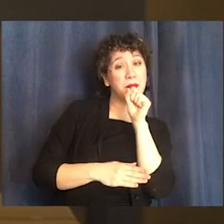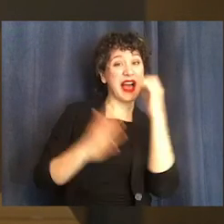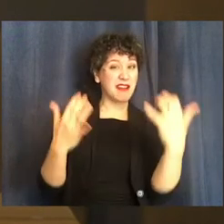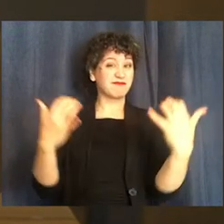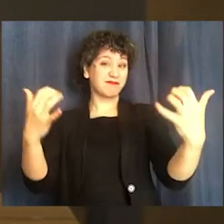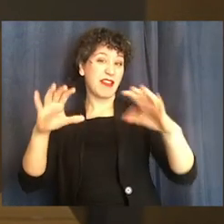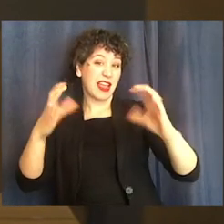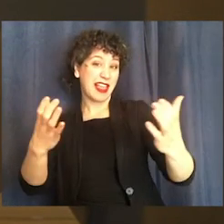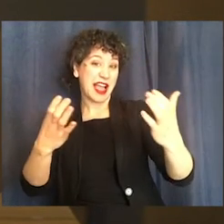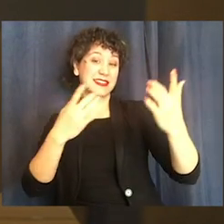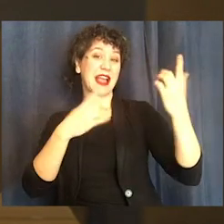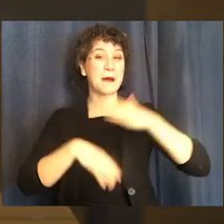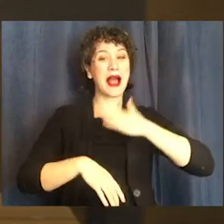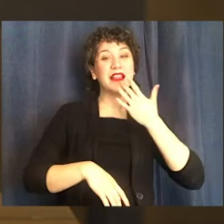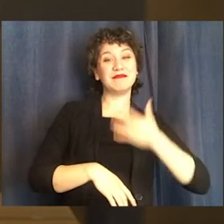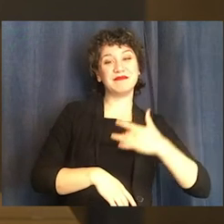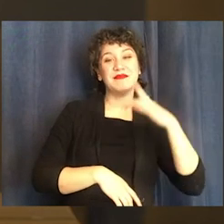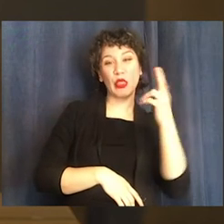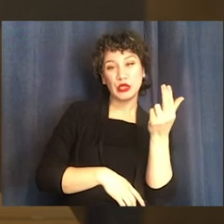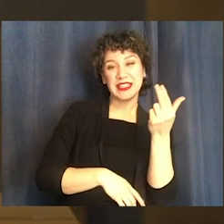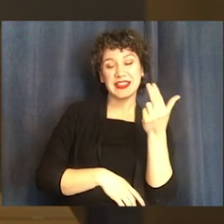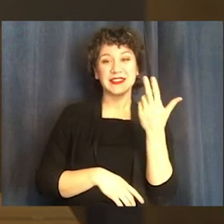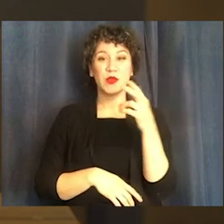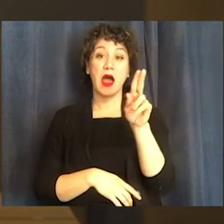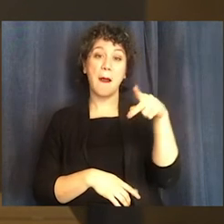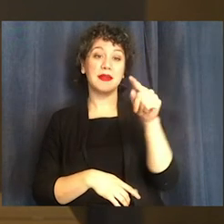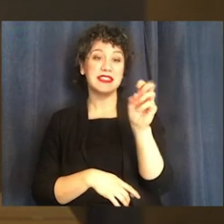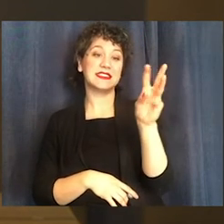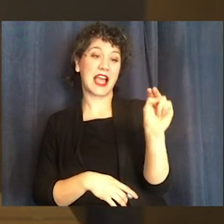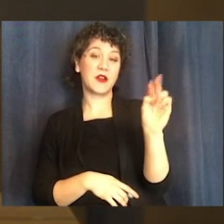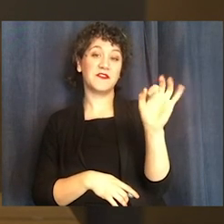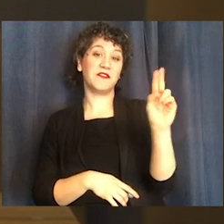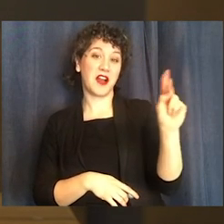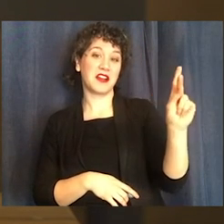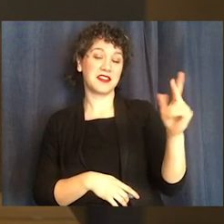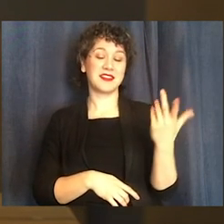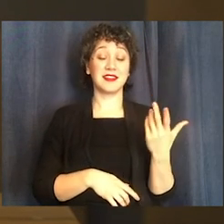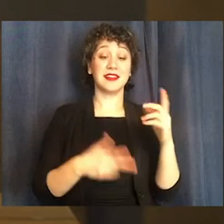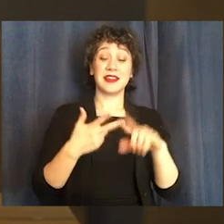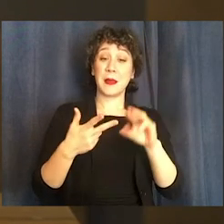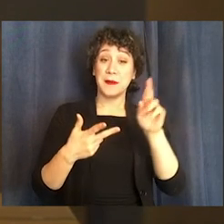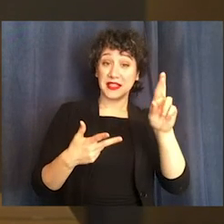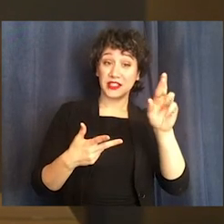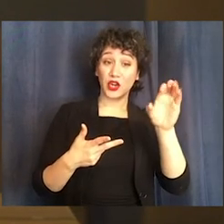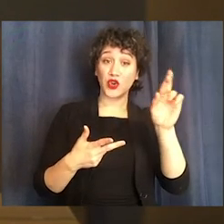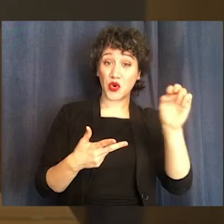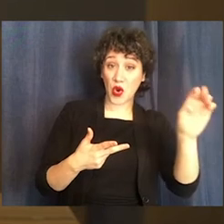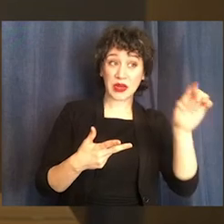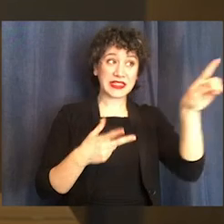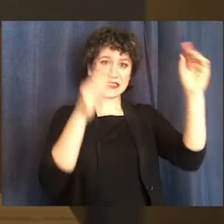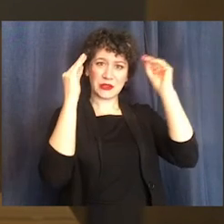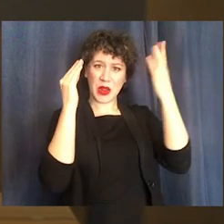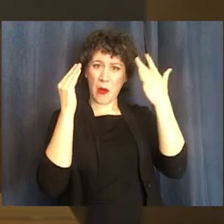Mars. Thank you, Mr. Crone, for teaching me the importance of Pi Day and for the free donuts that came with the